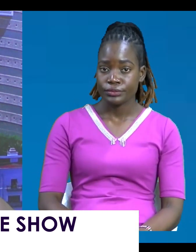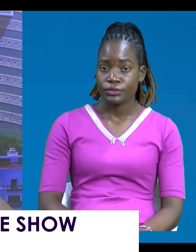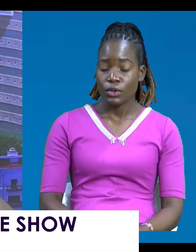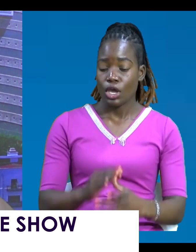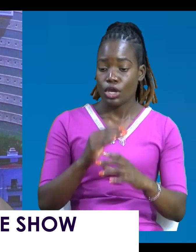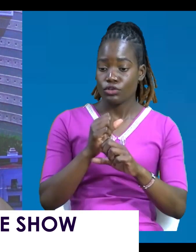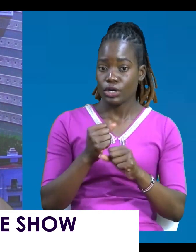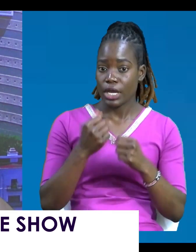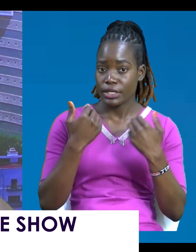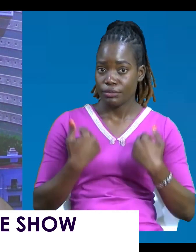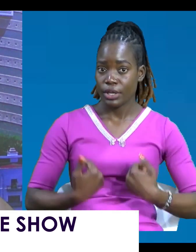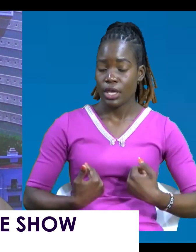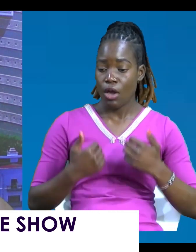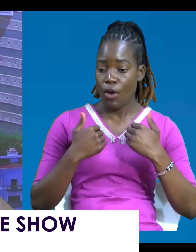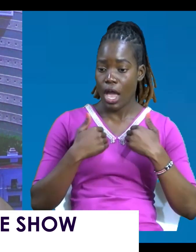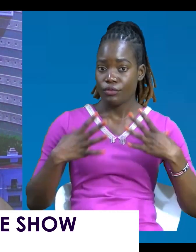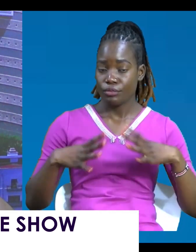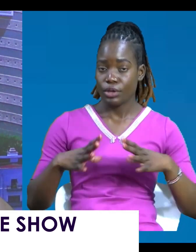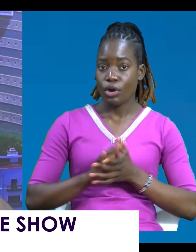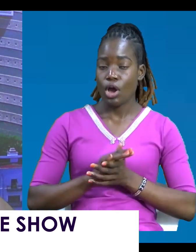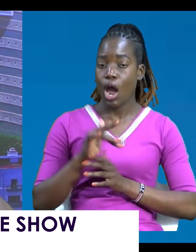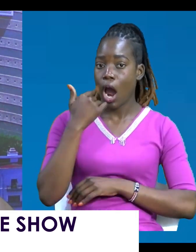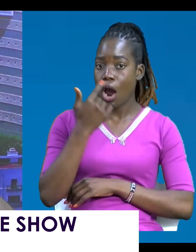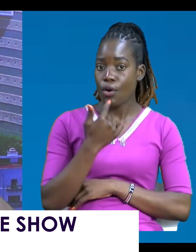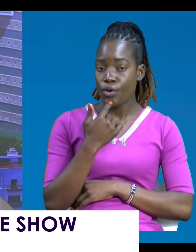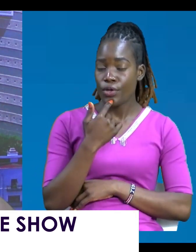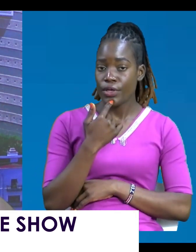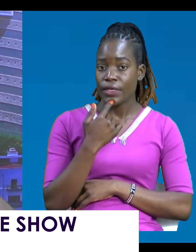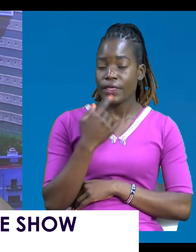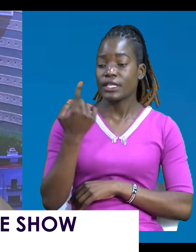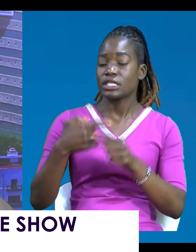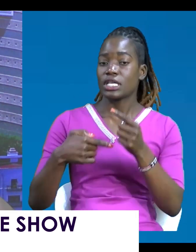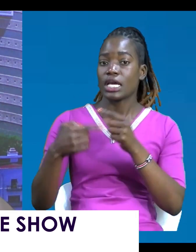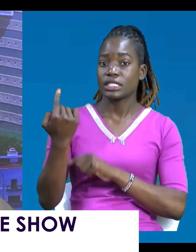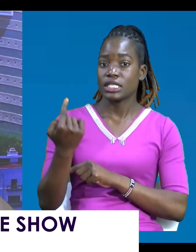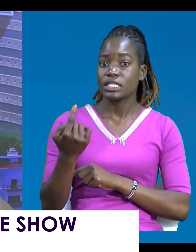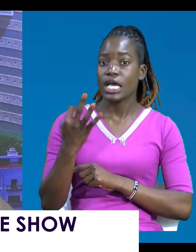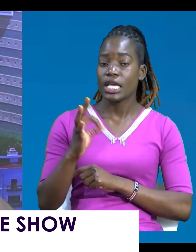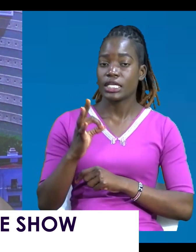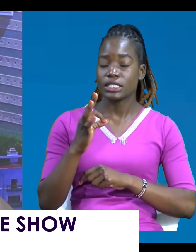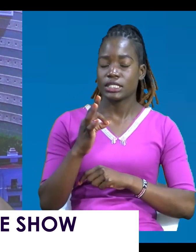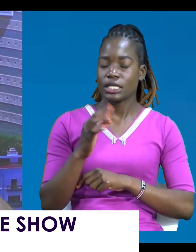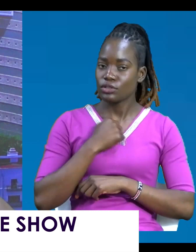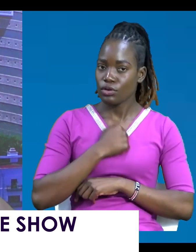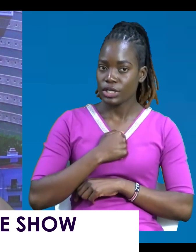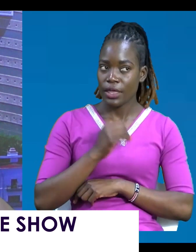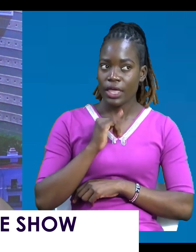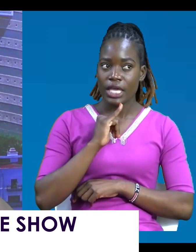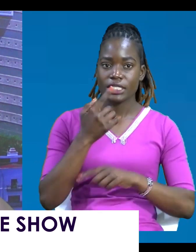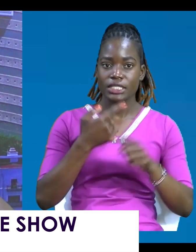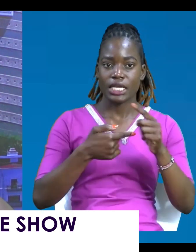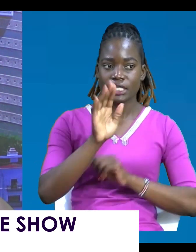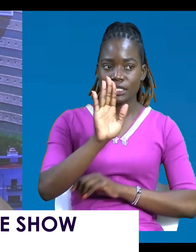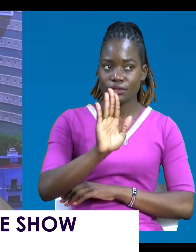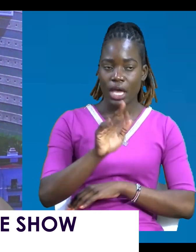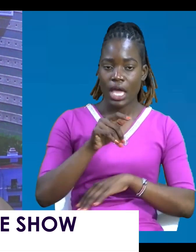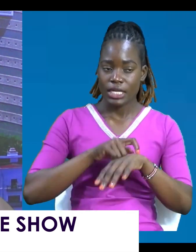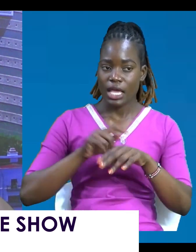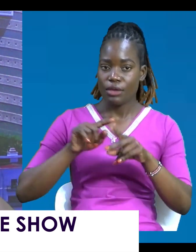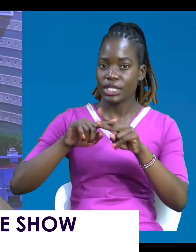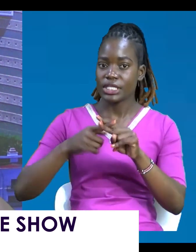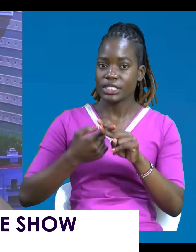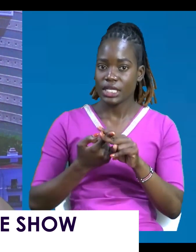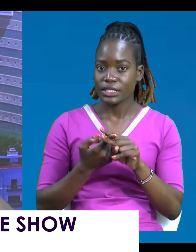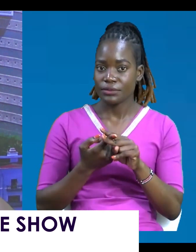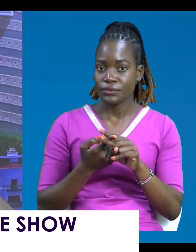me. There are people whose success is your success. Once they